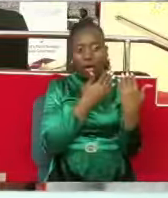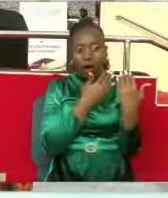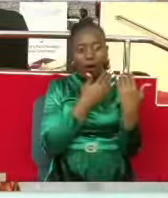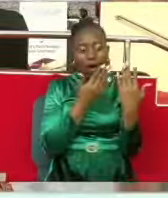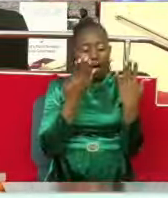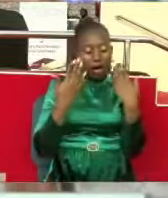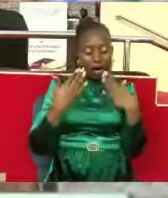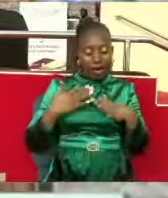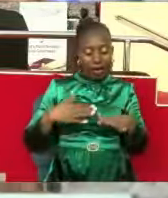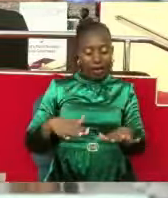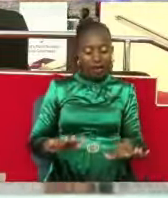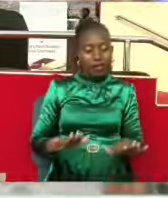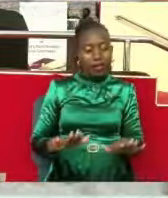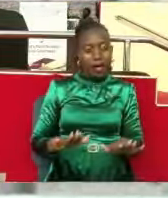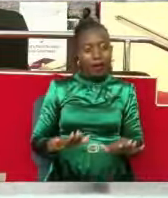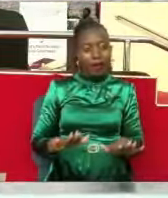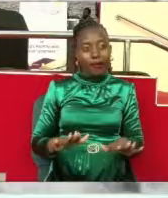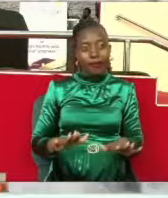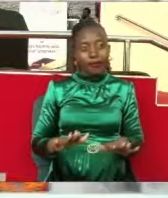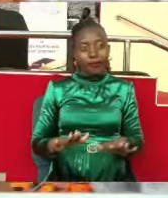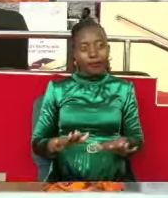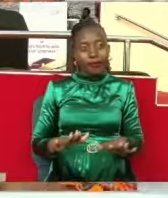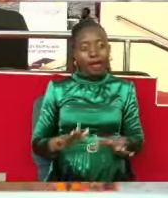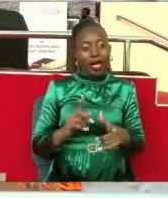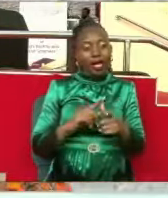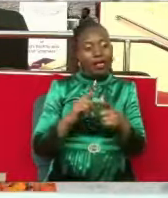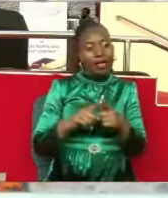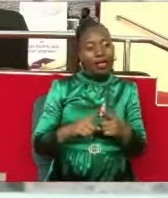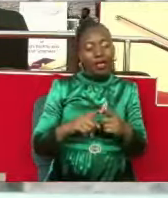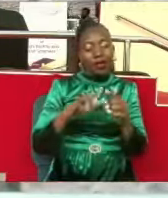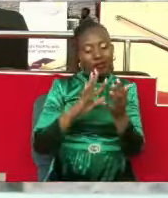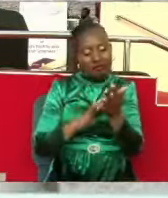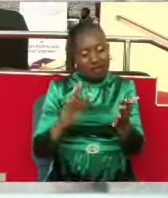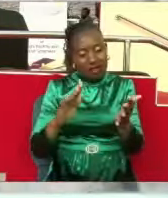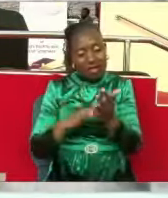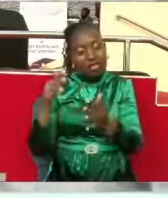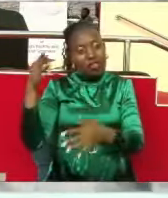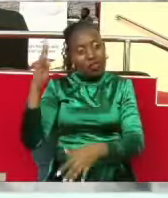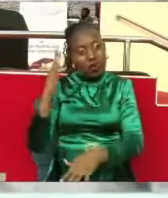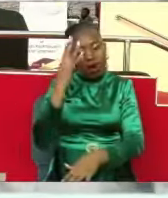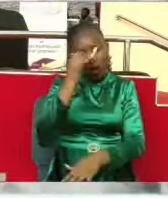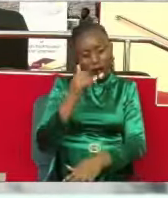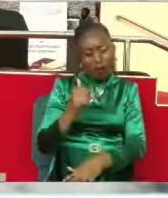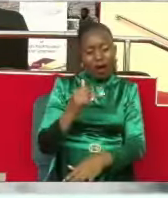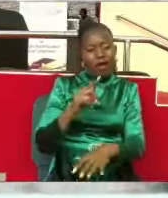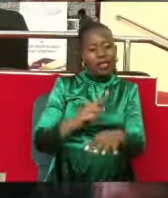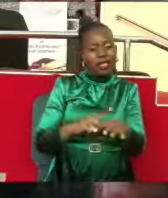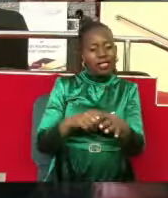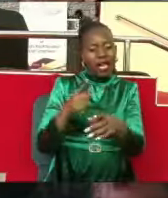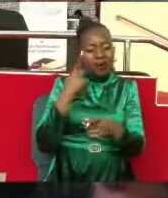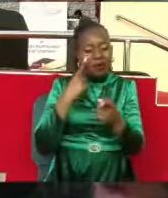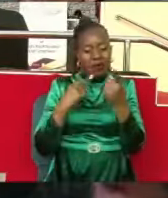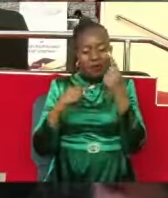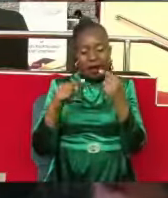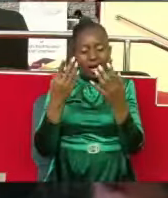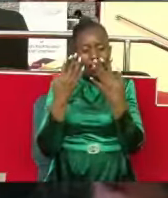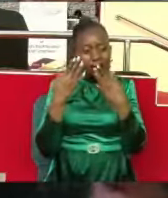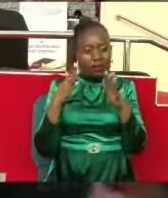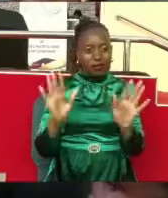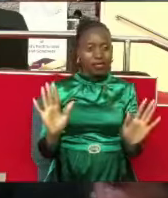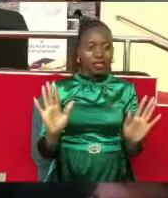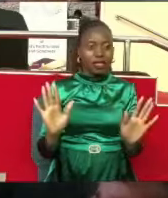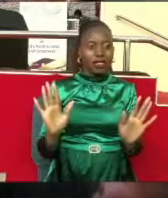a dress and the garments of praise because the season of mourning is over. Amen.